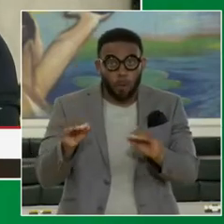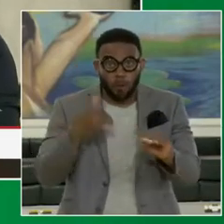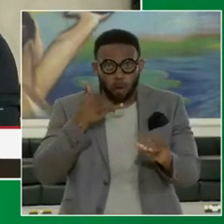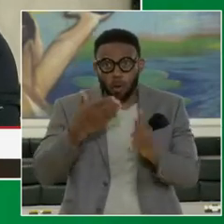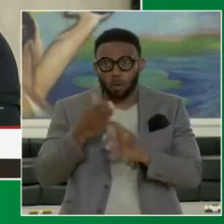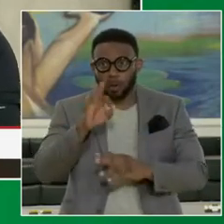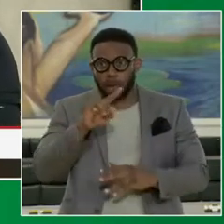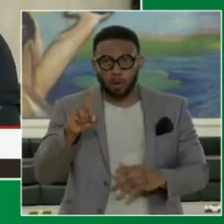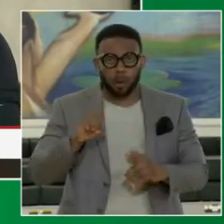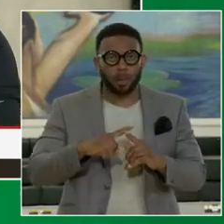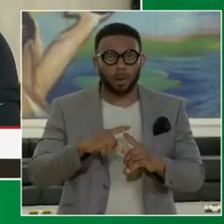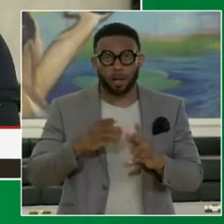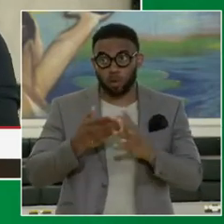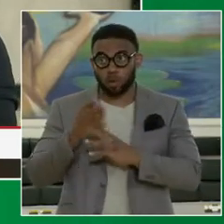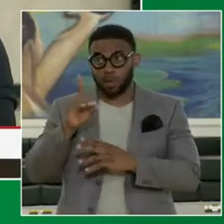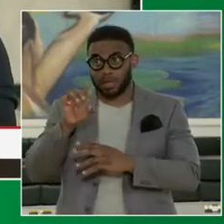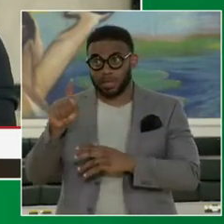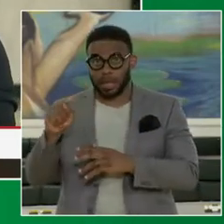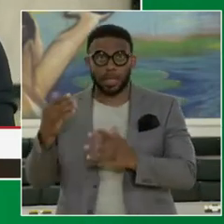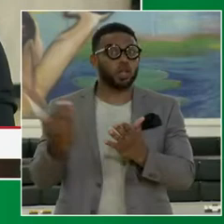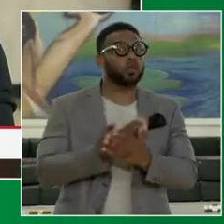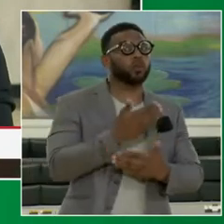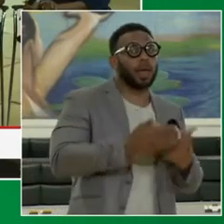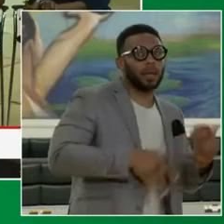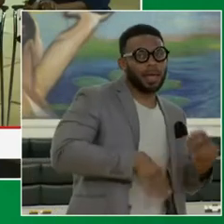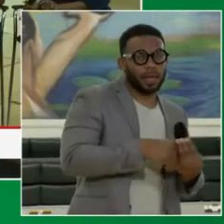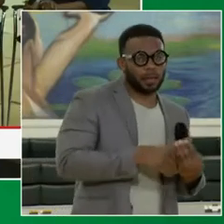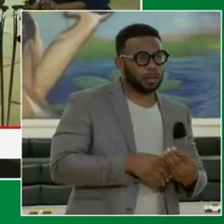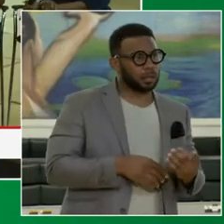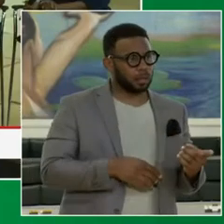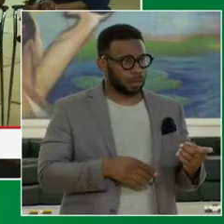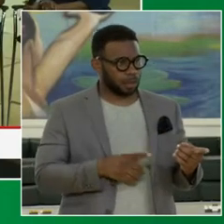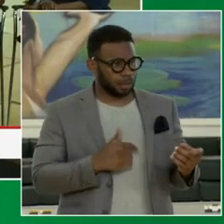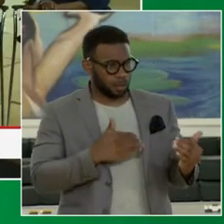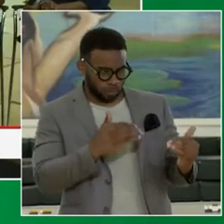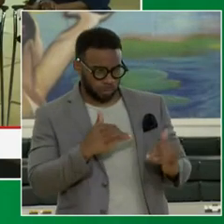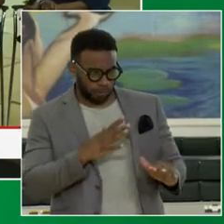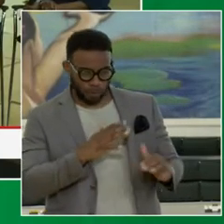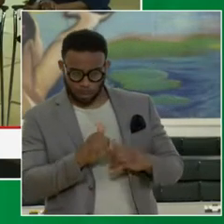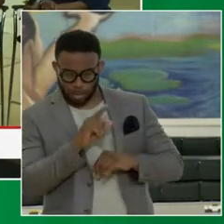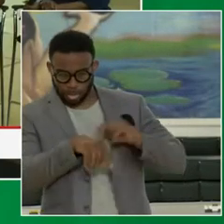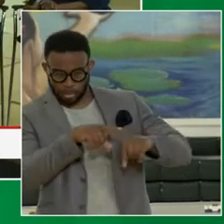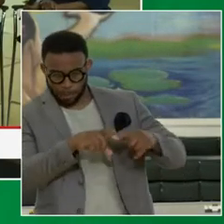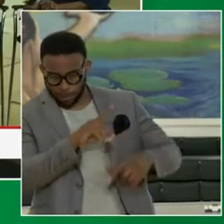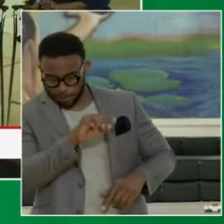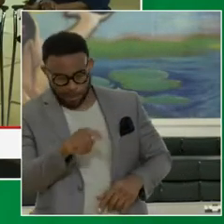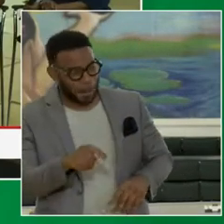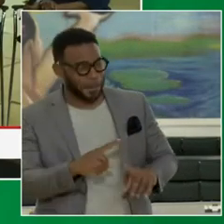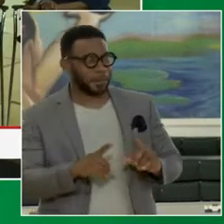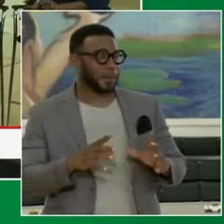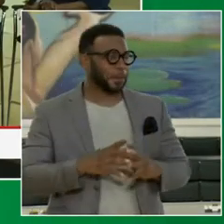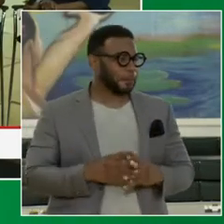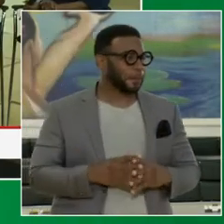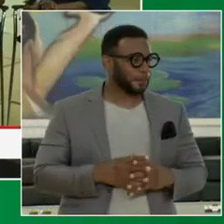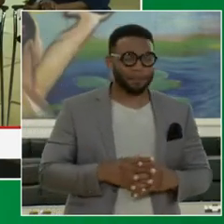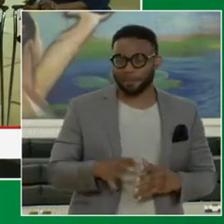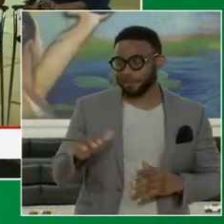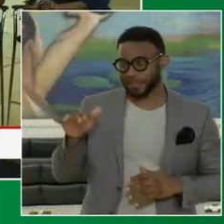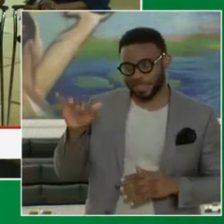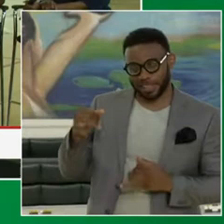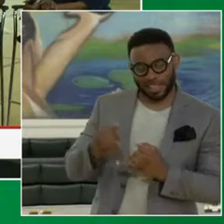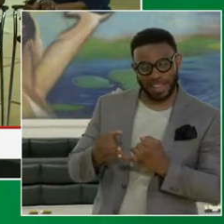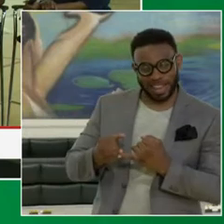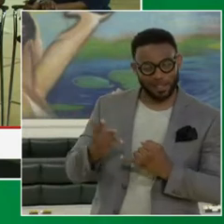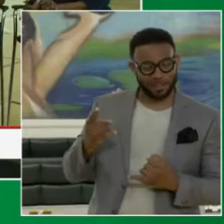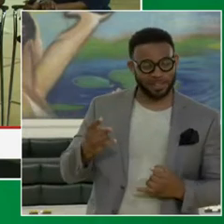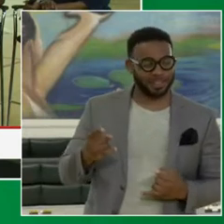through 911 over to DDOT, that's a new process. And then I won't move on without asking about DPW, because yes. I know that's the last still one